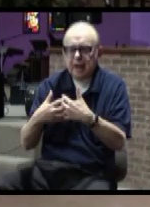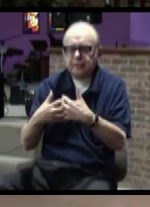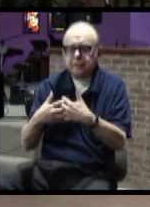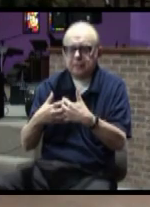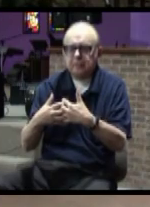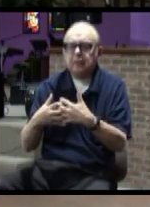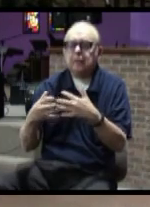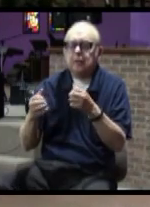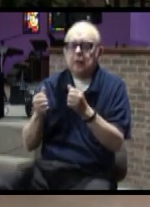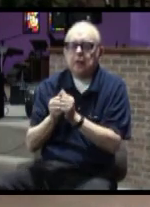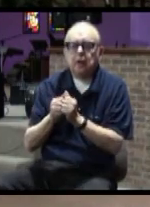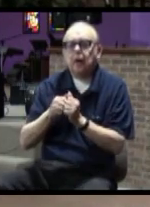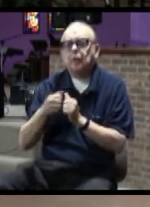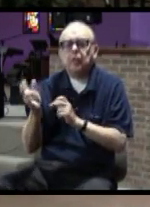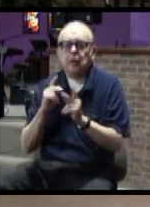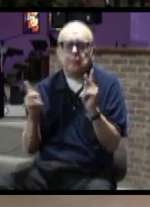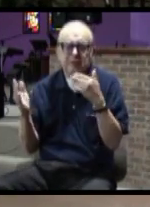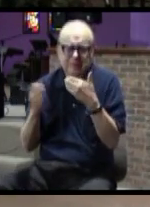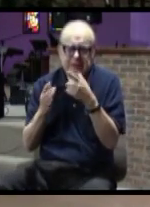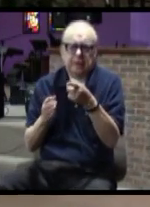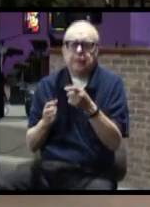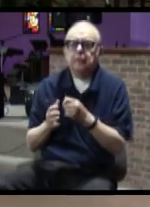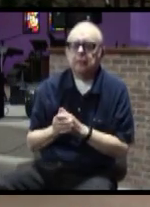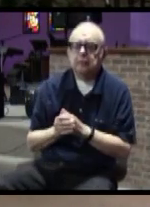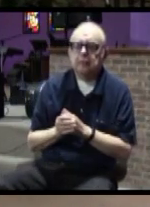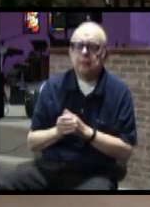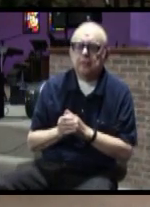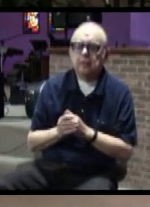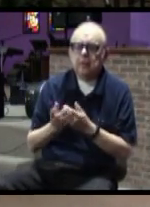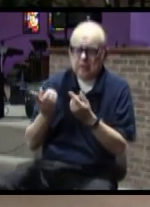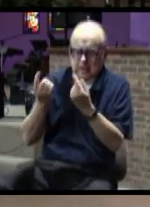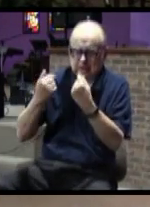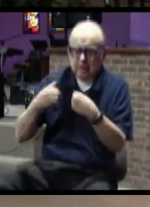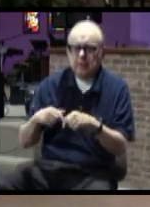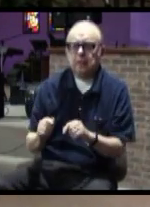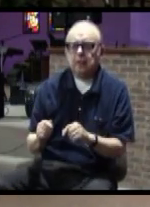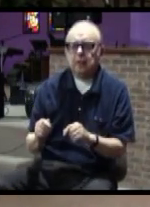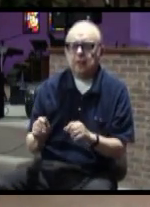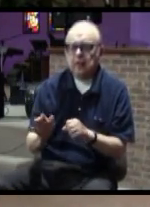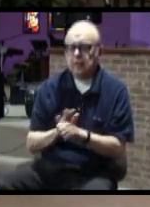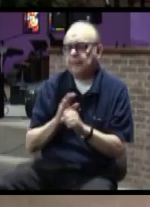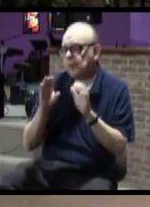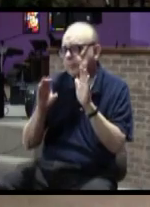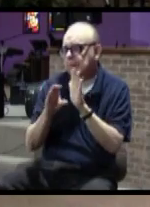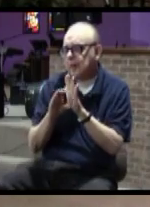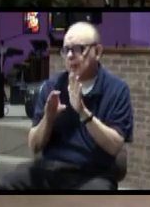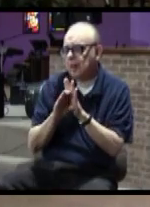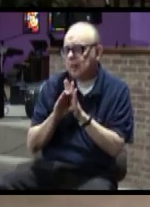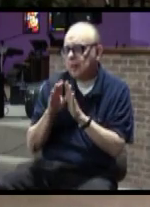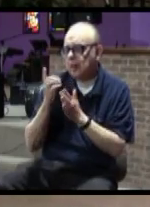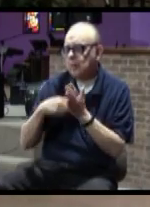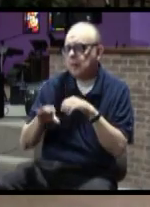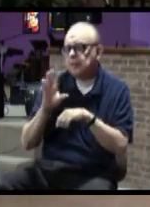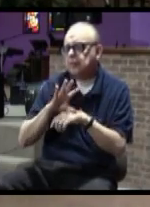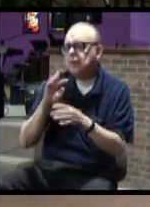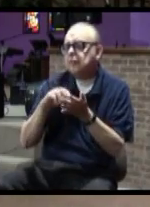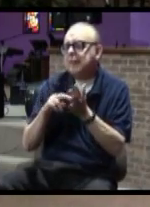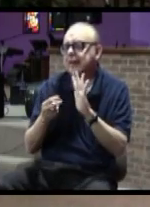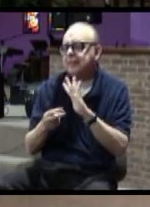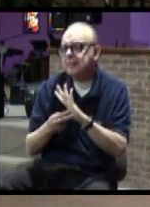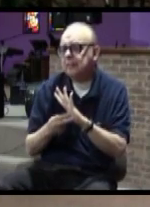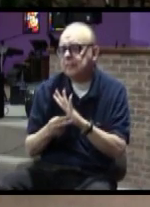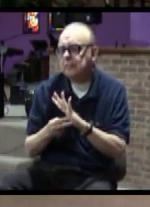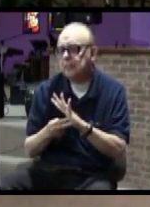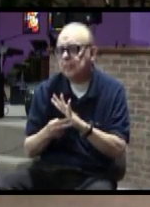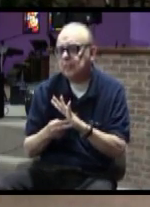And you fit in with others around you to come into the full picture of what